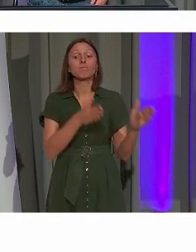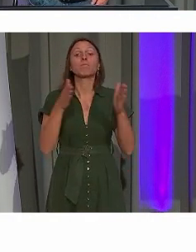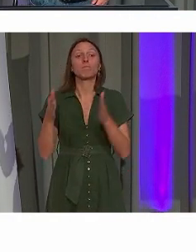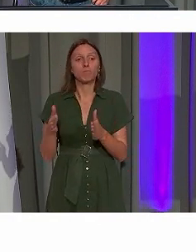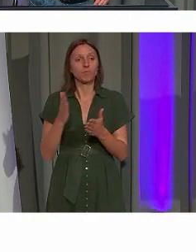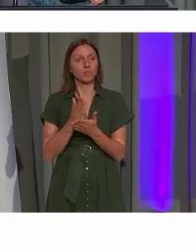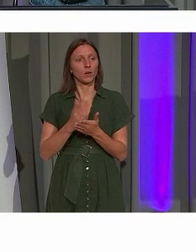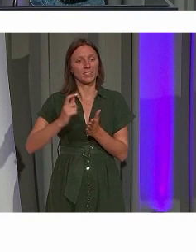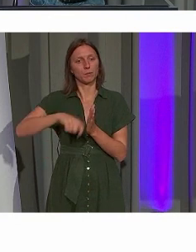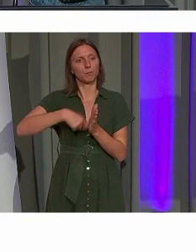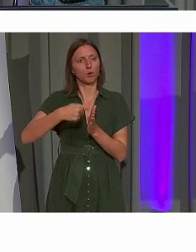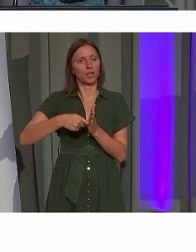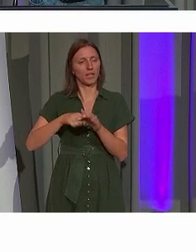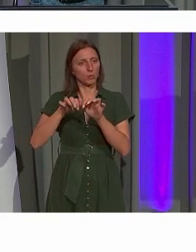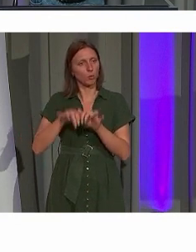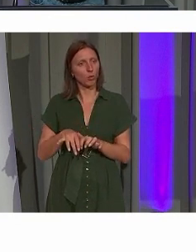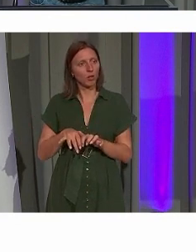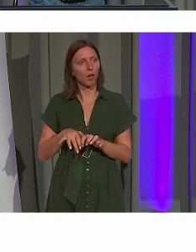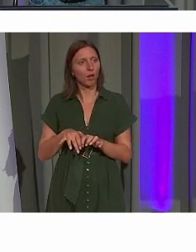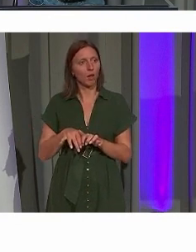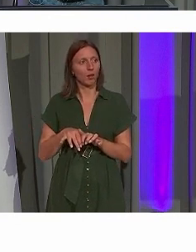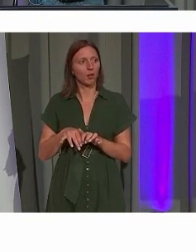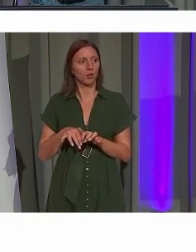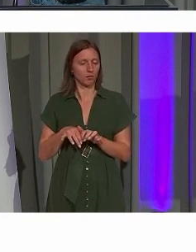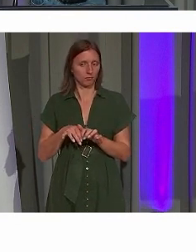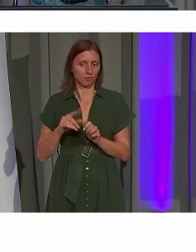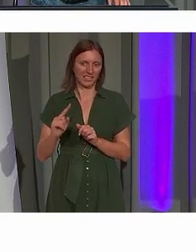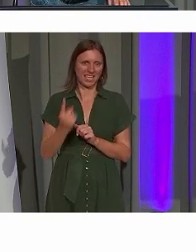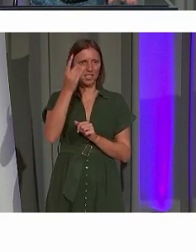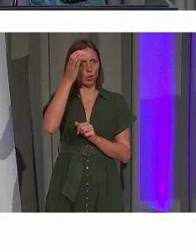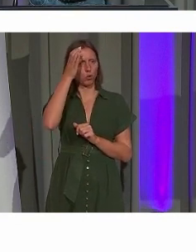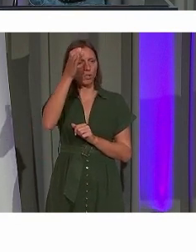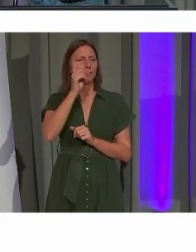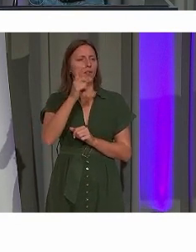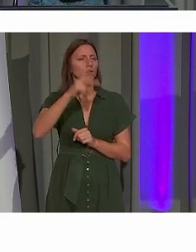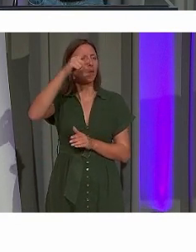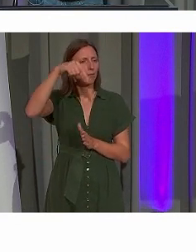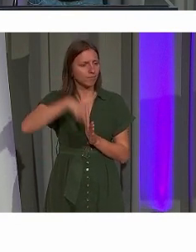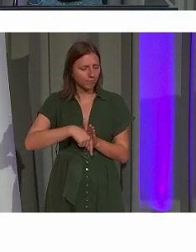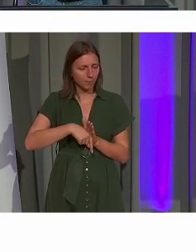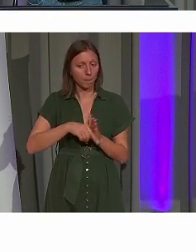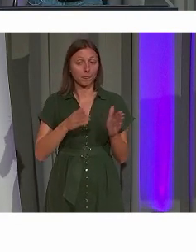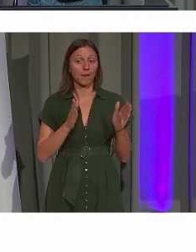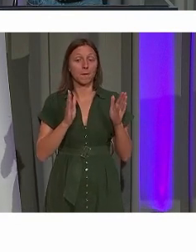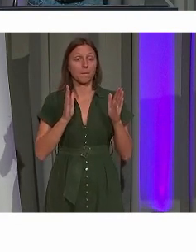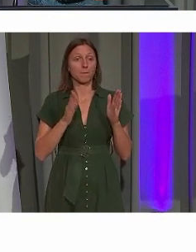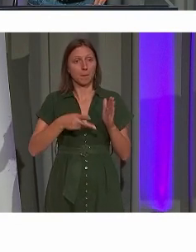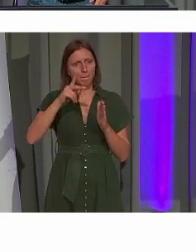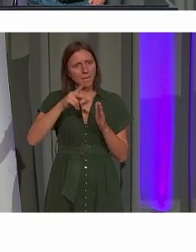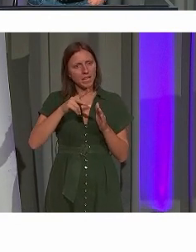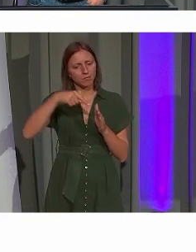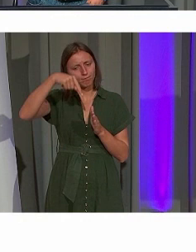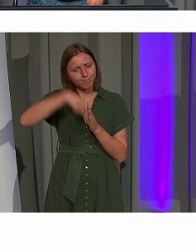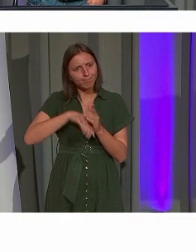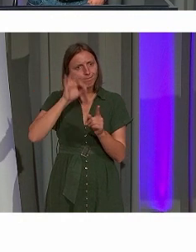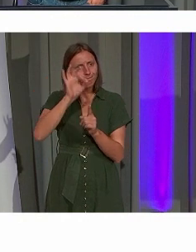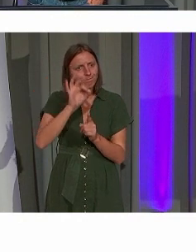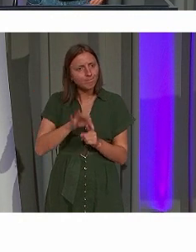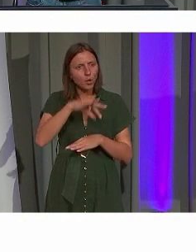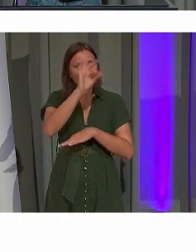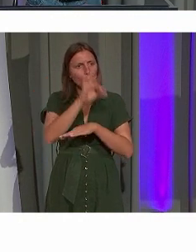concept where we wanted to go with this area. Then we talked about the preferent concept.